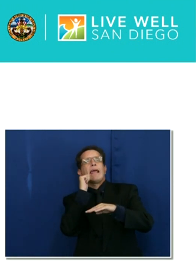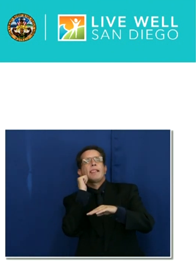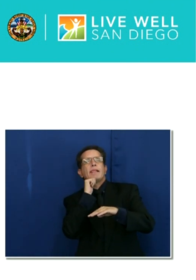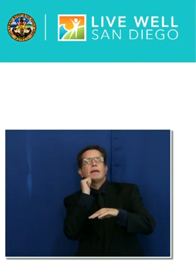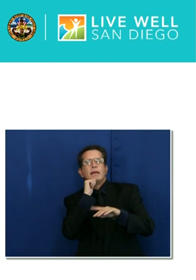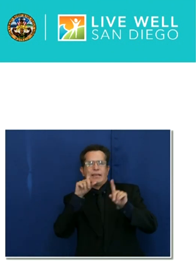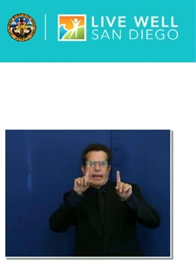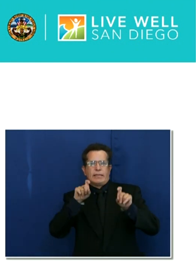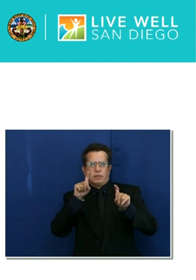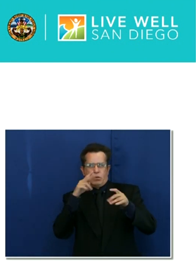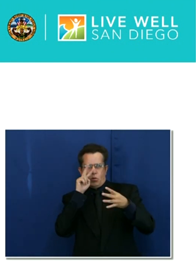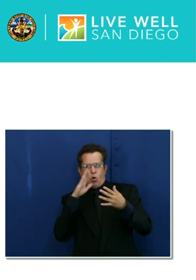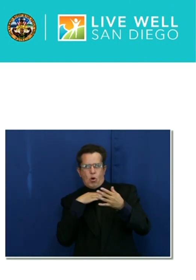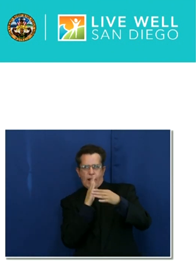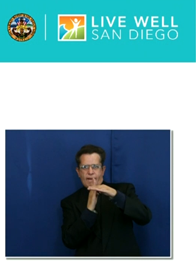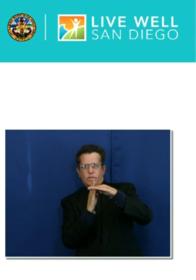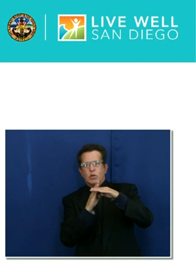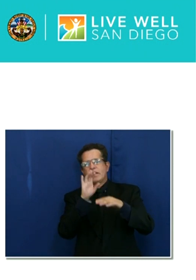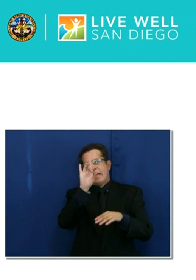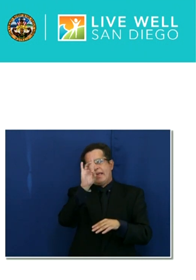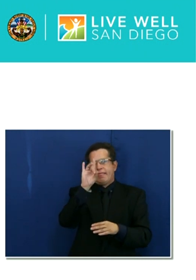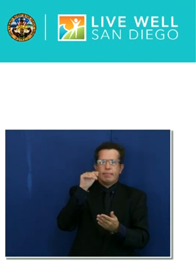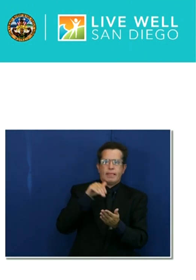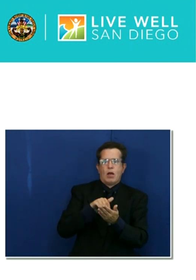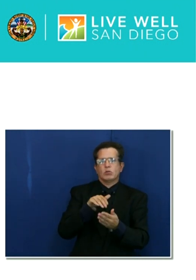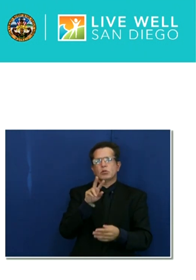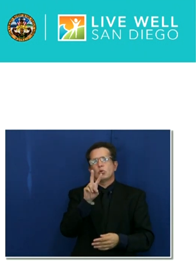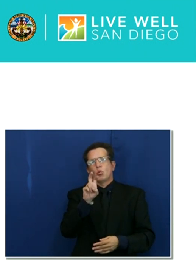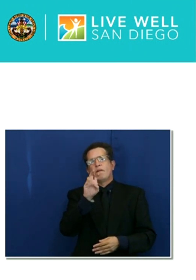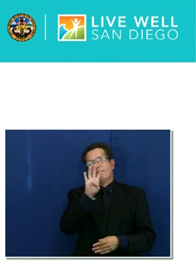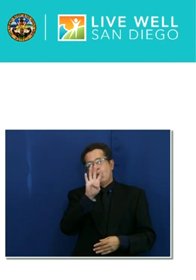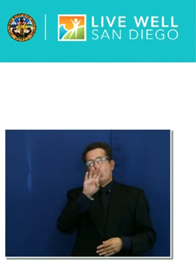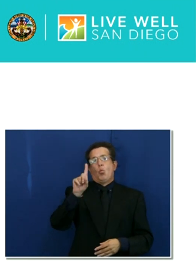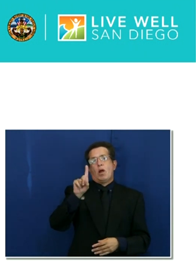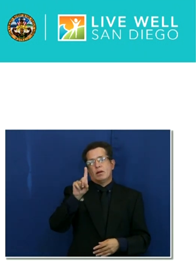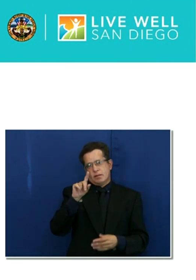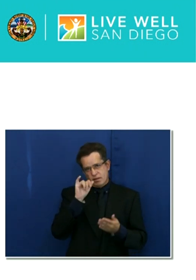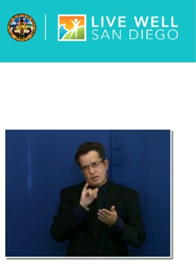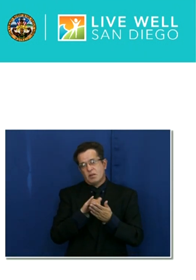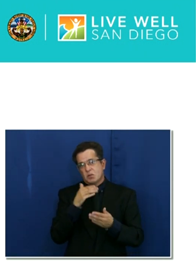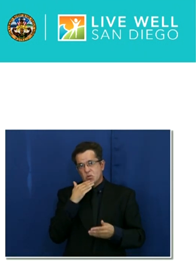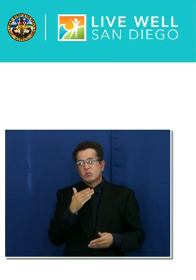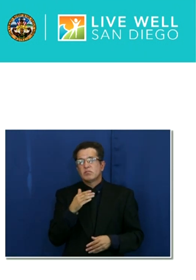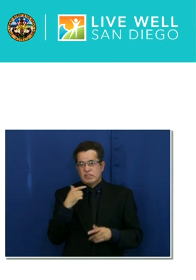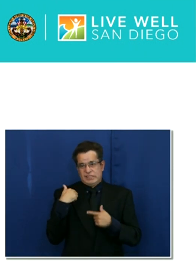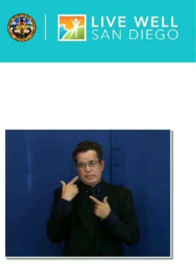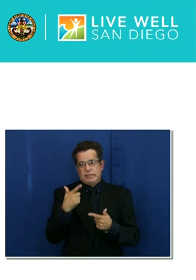tests at 8,241, and this is from September